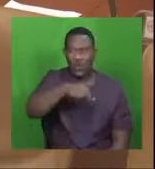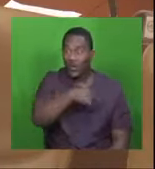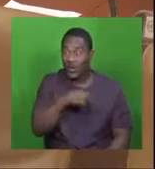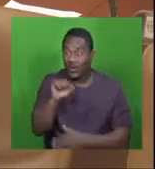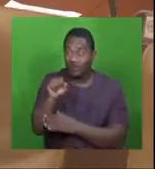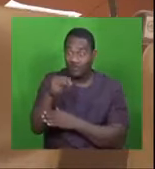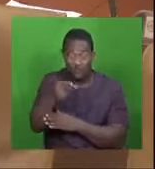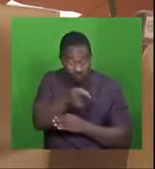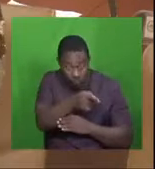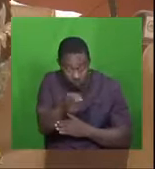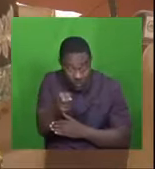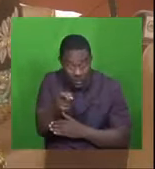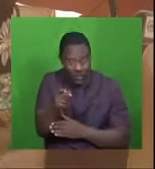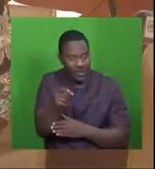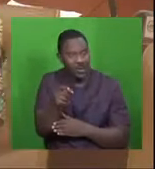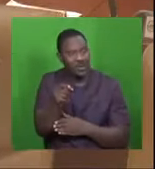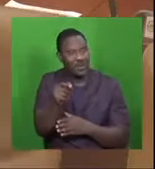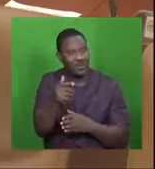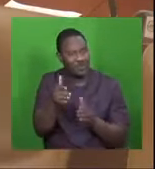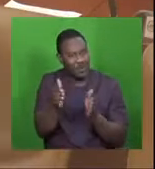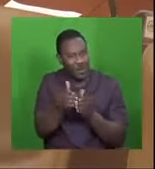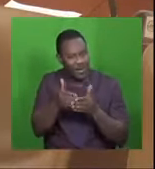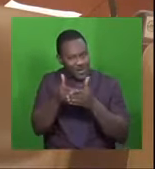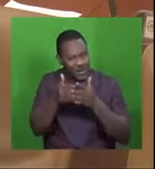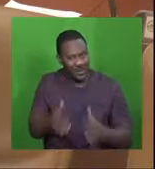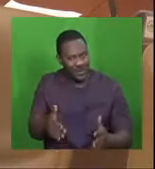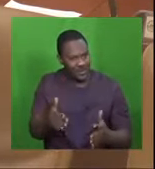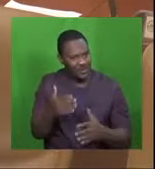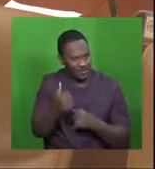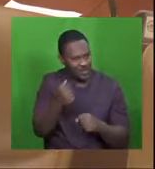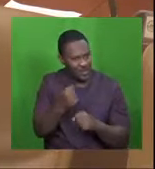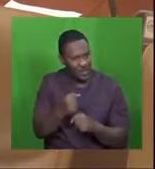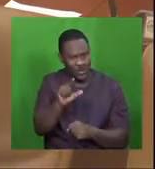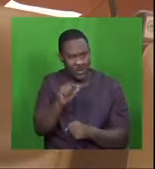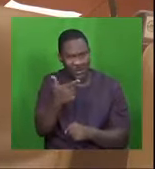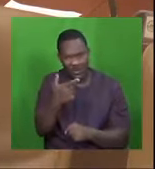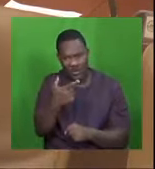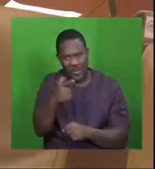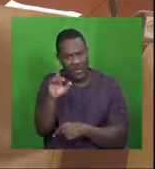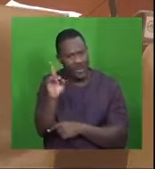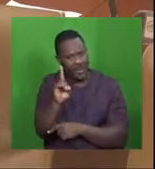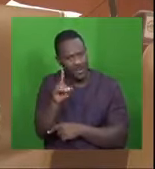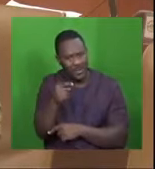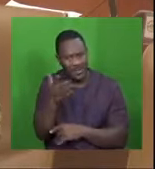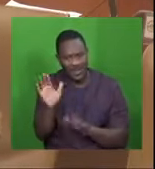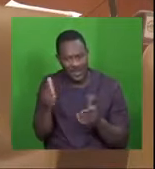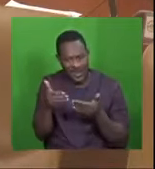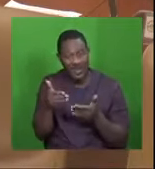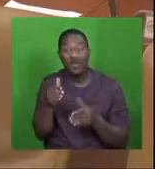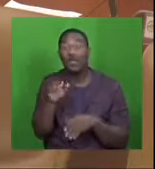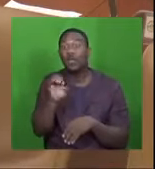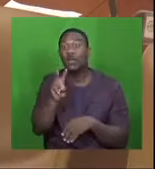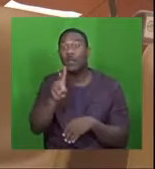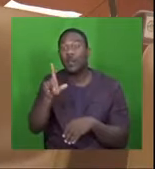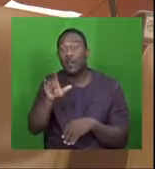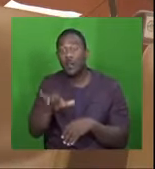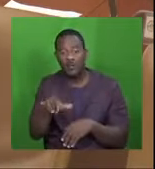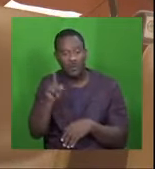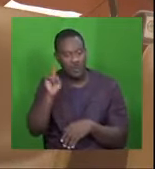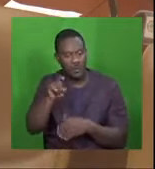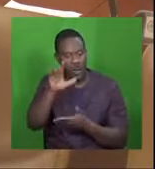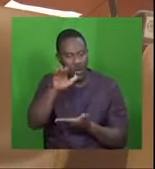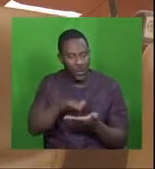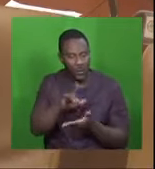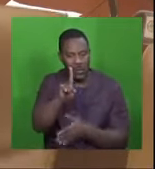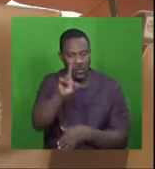stakeholders, including your own minority leader, said in December 2021 that this e-levy that we are introducing should be reduced to 1%.